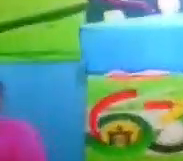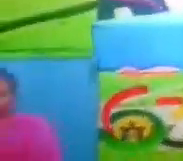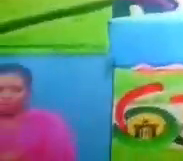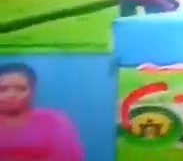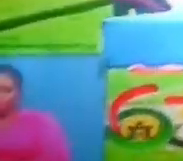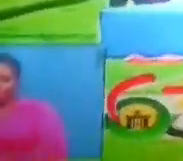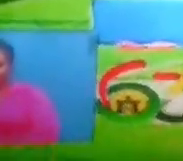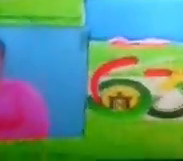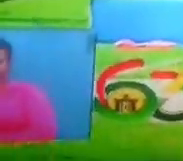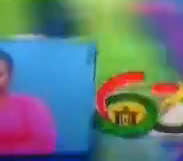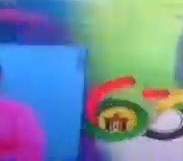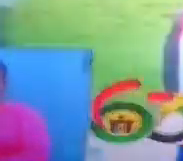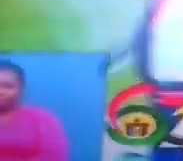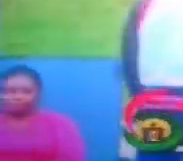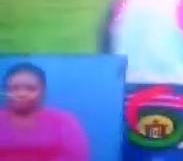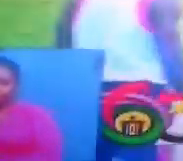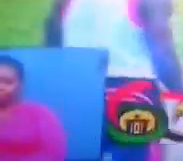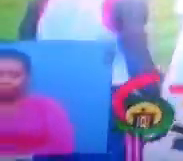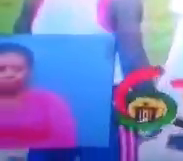And I'll leave the description to you.